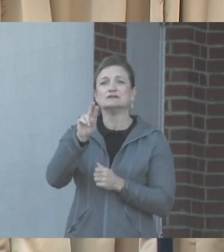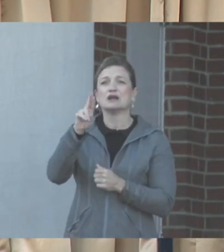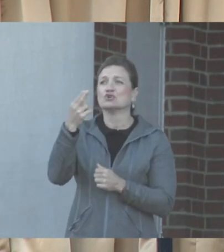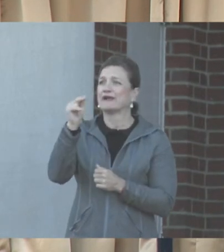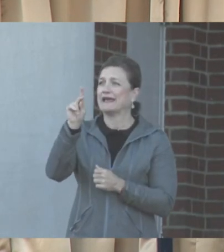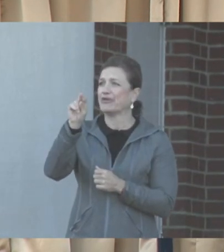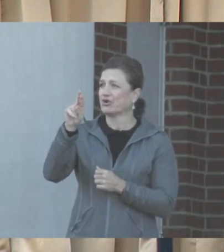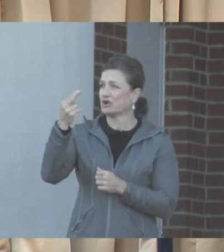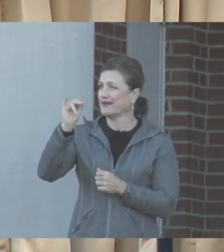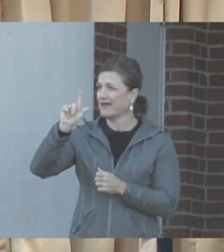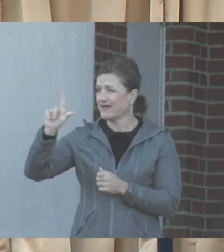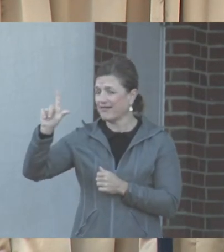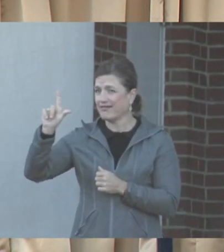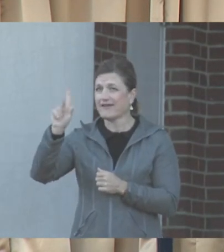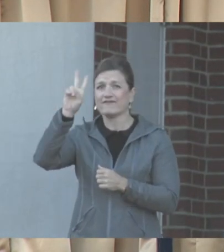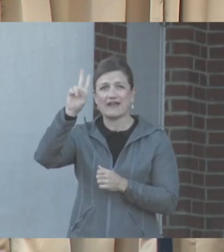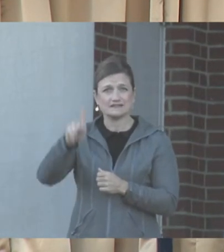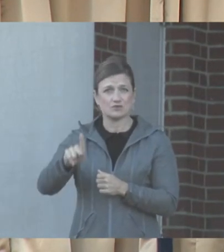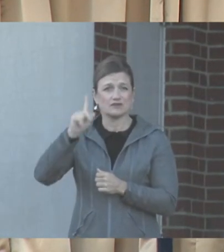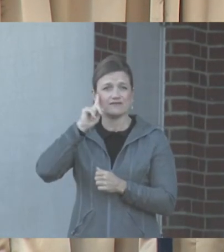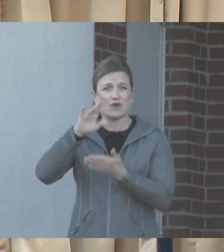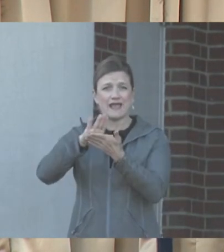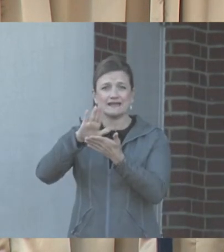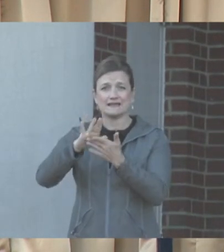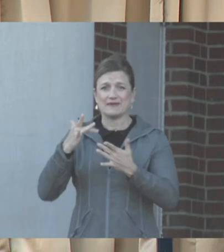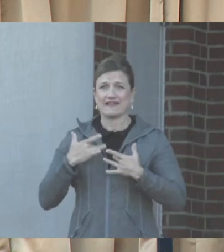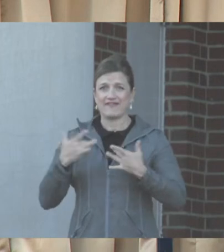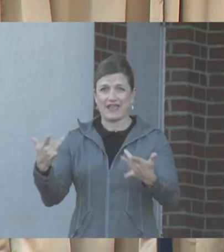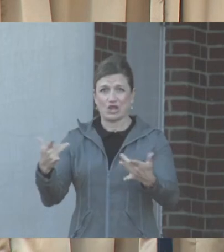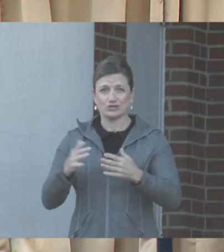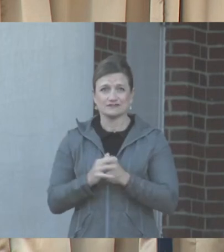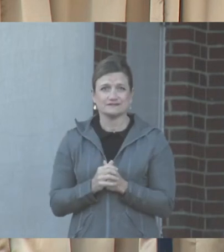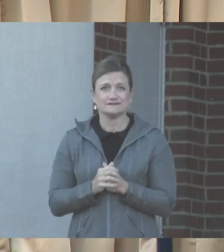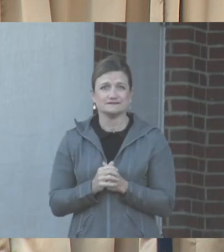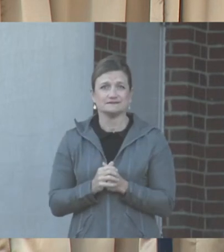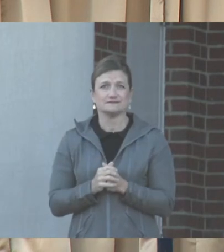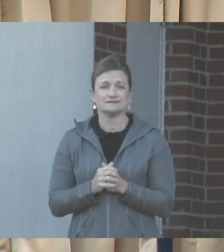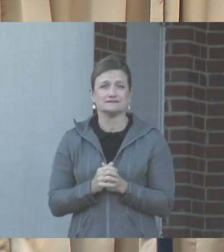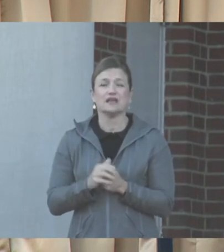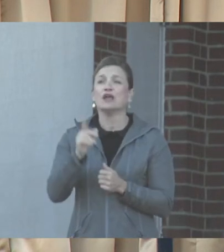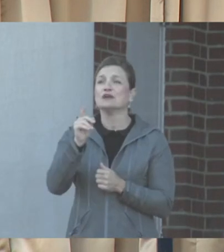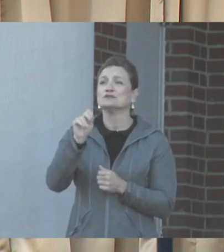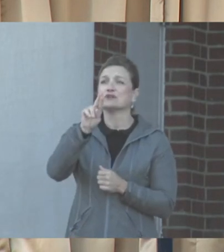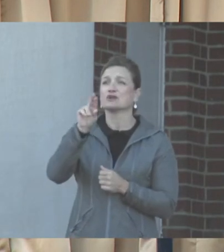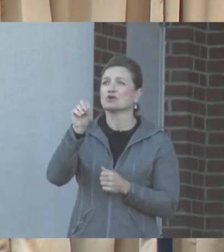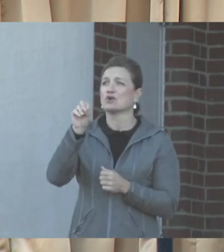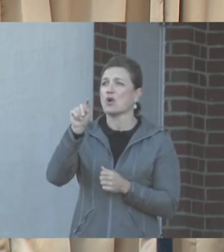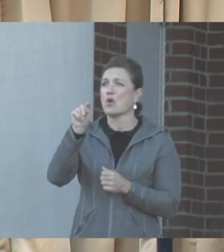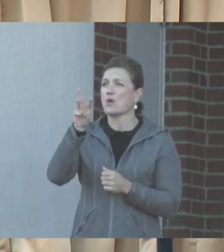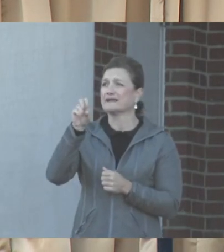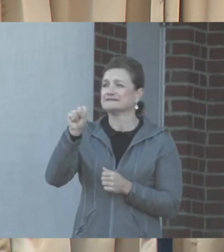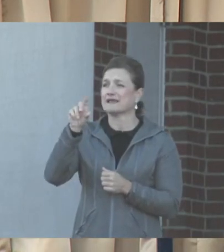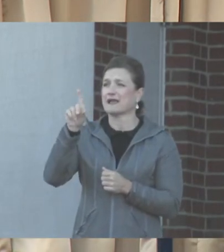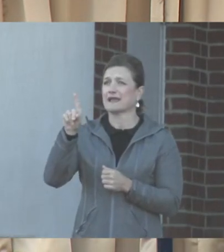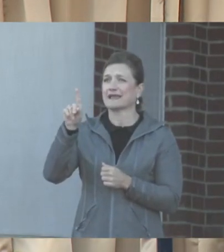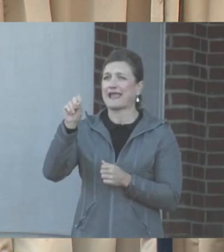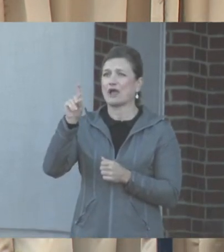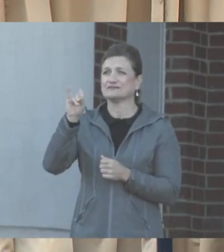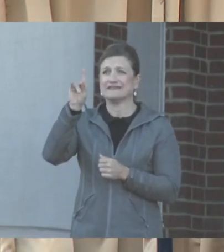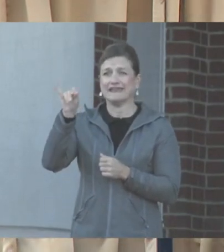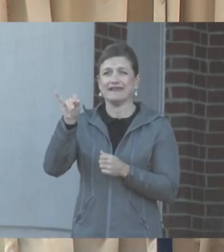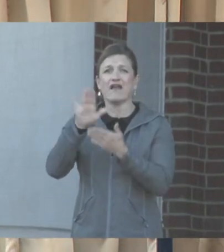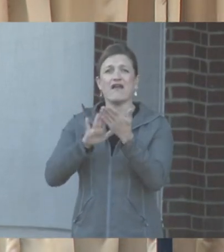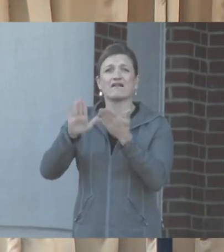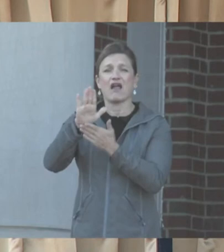Hill, Vice President, Academic Affairs. Dr. Owen Sikowski, President,